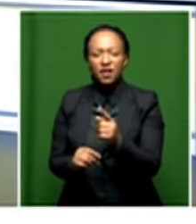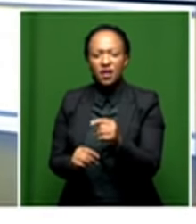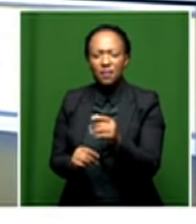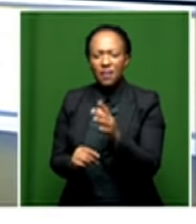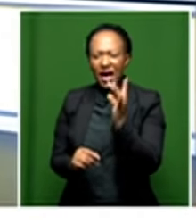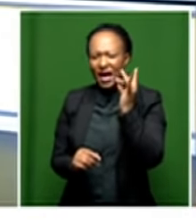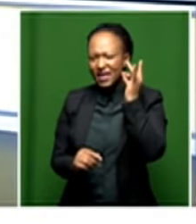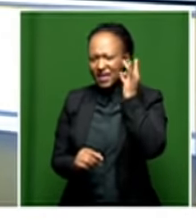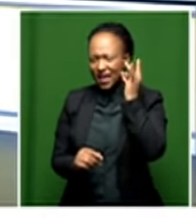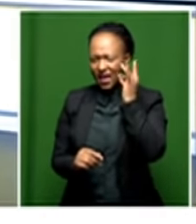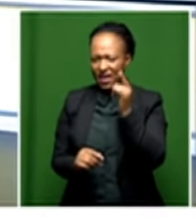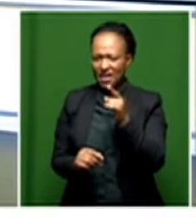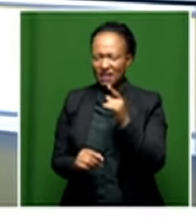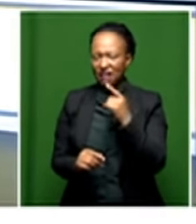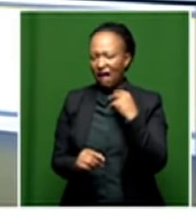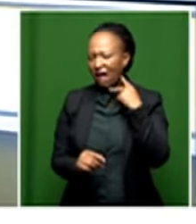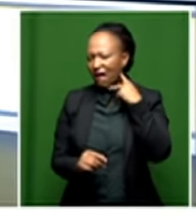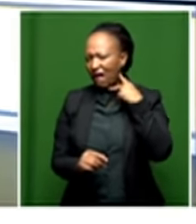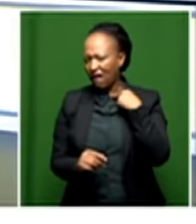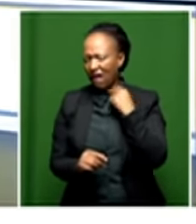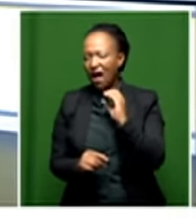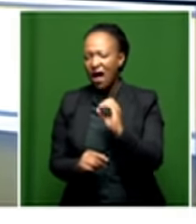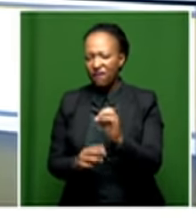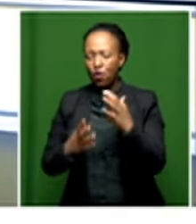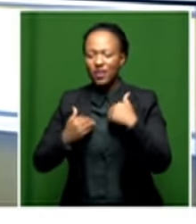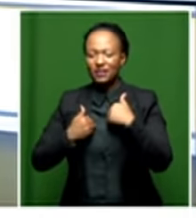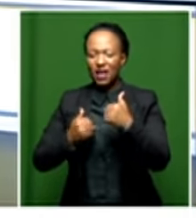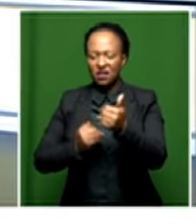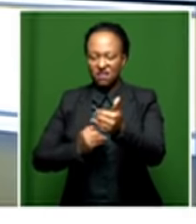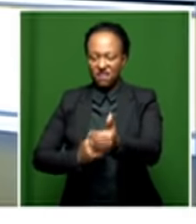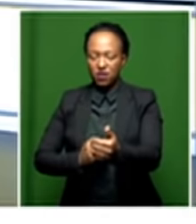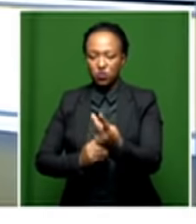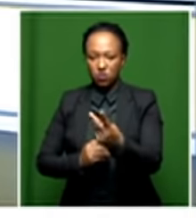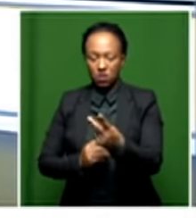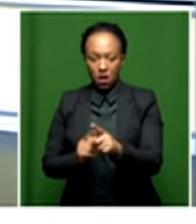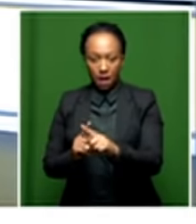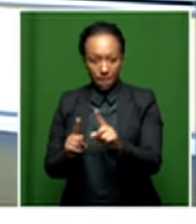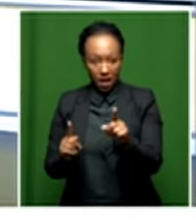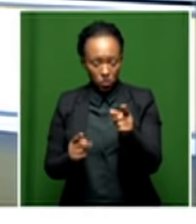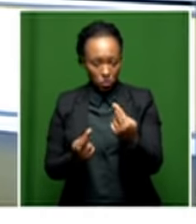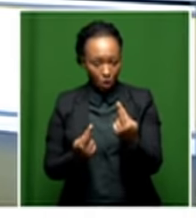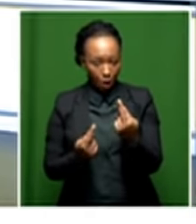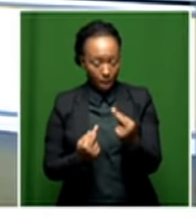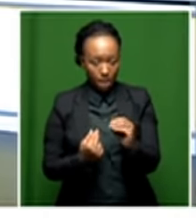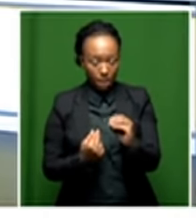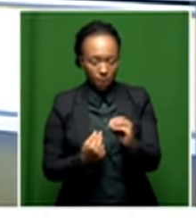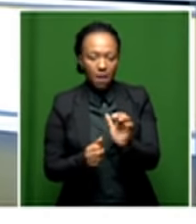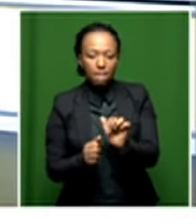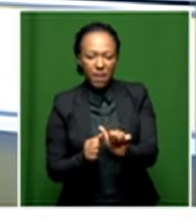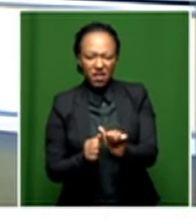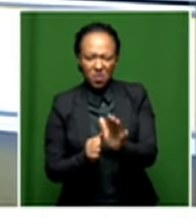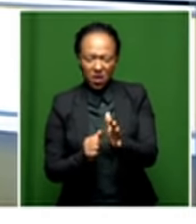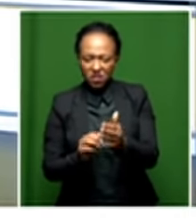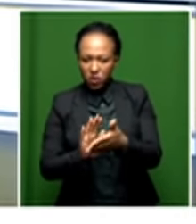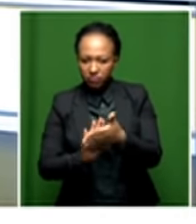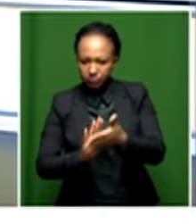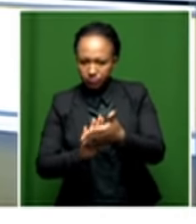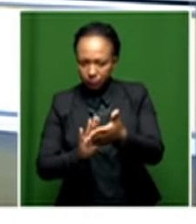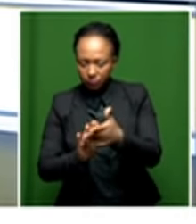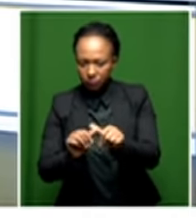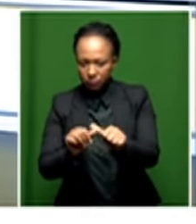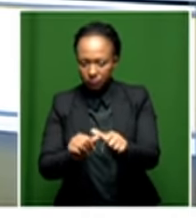hear a little bit I can sense a bit of disappointment to the kickoff of phase 2. But are you hoping as we progress, things will get better?